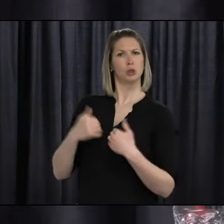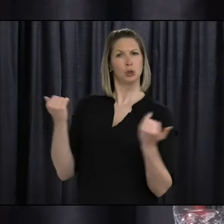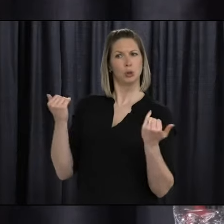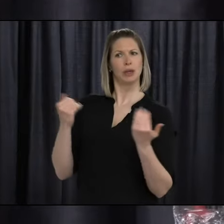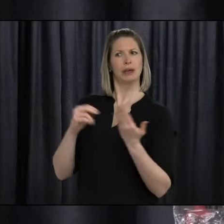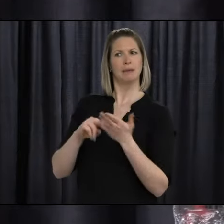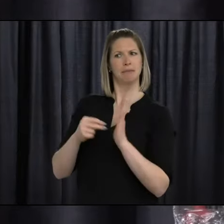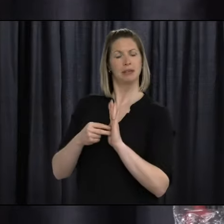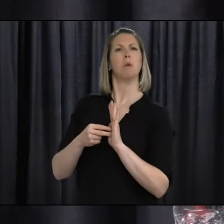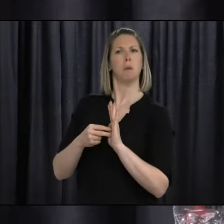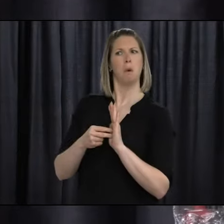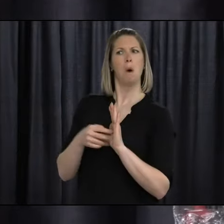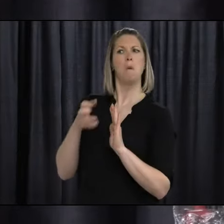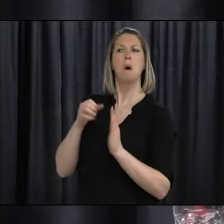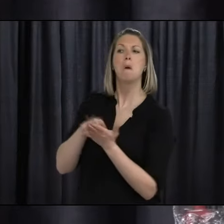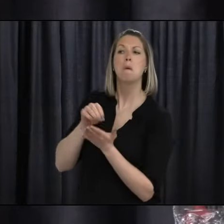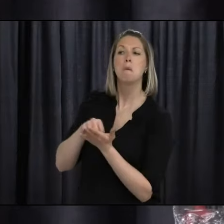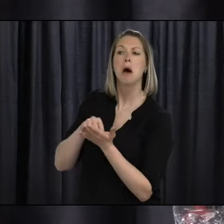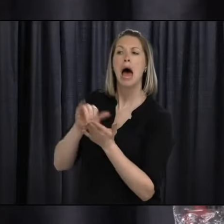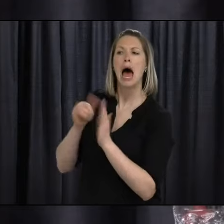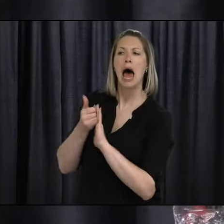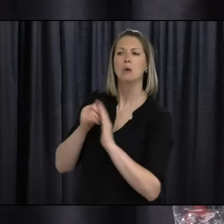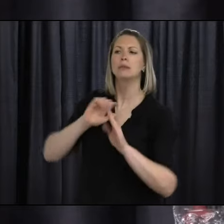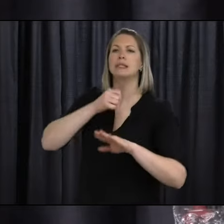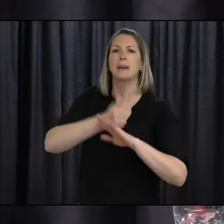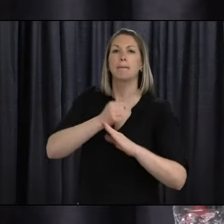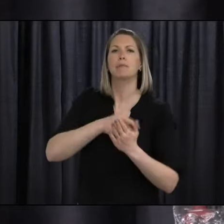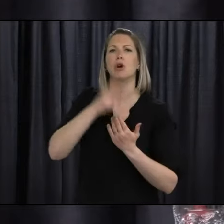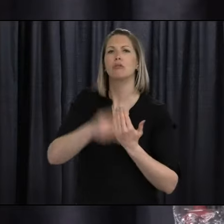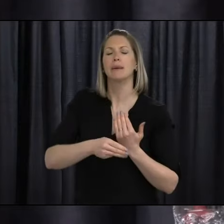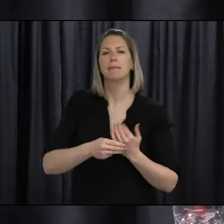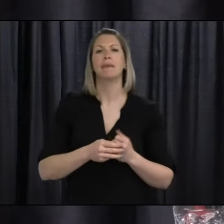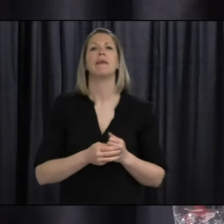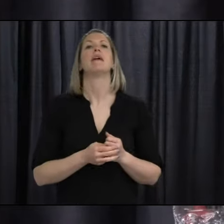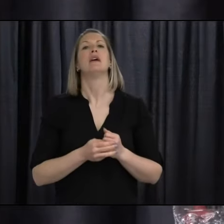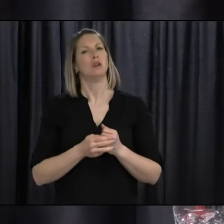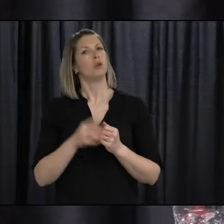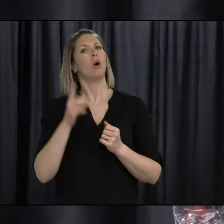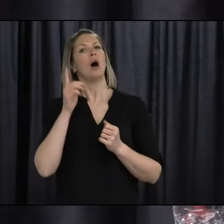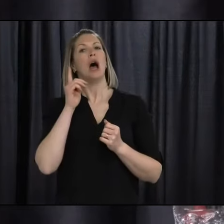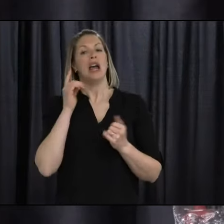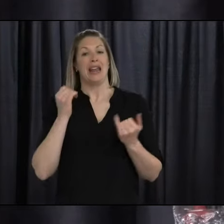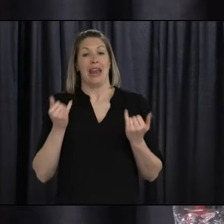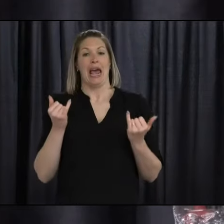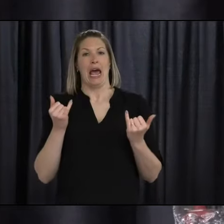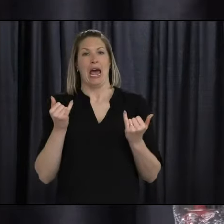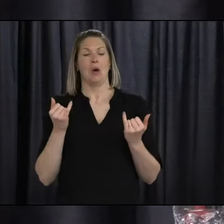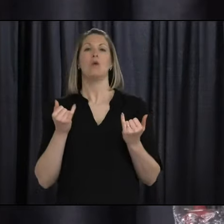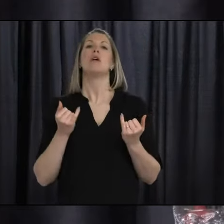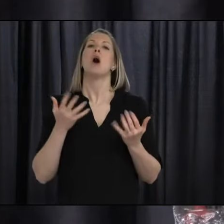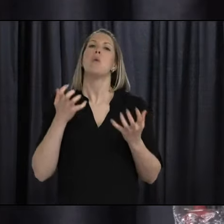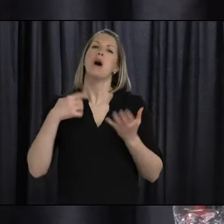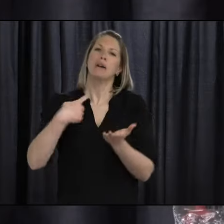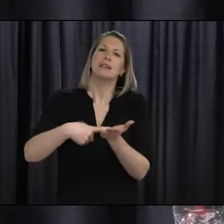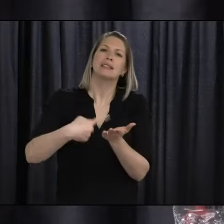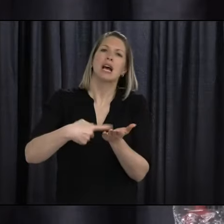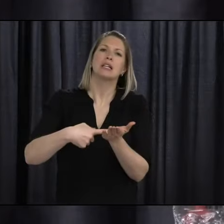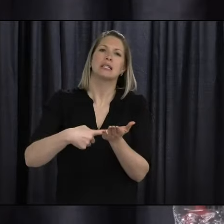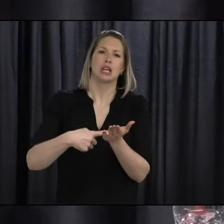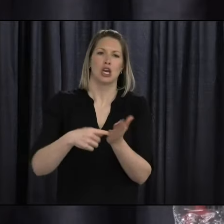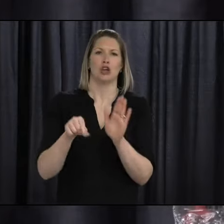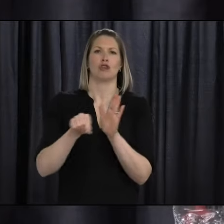community and government. Again, just to reference youth, there are graduation ceremonies that would have happened in